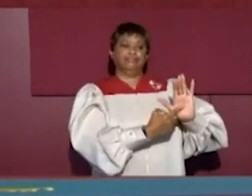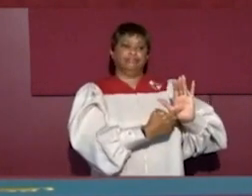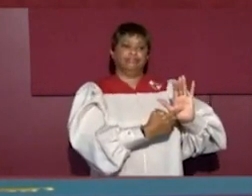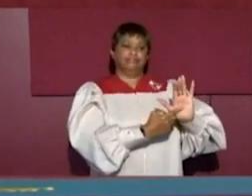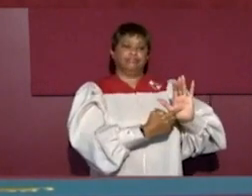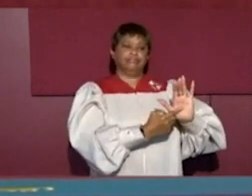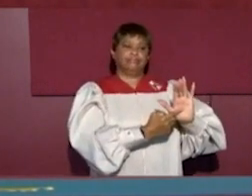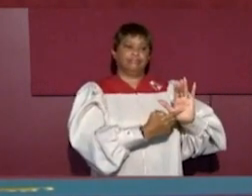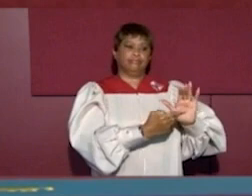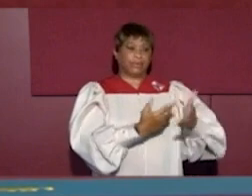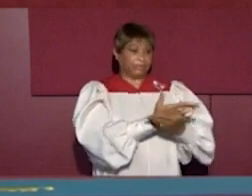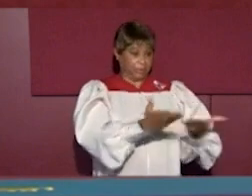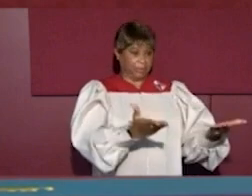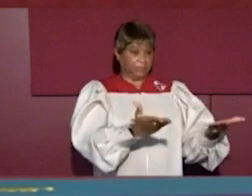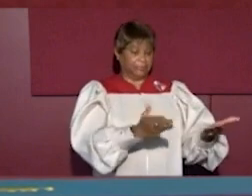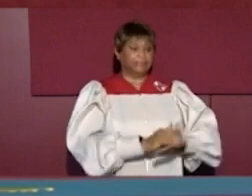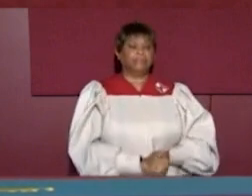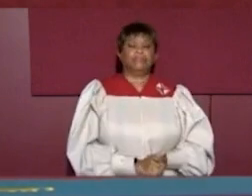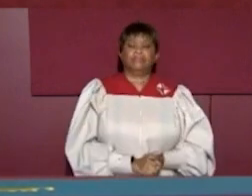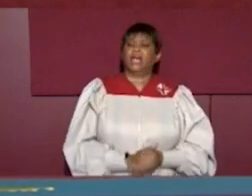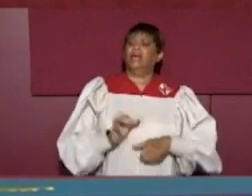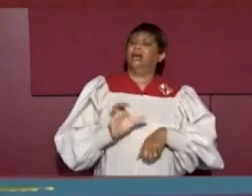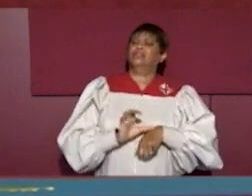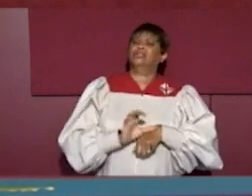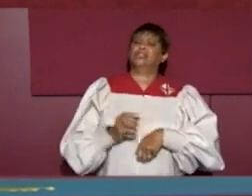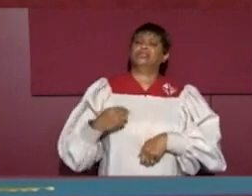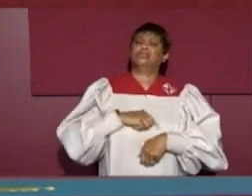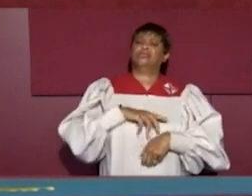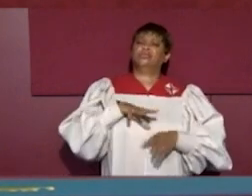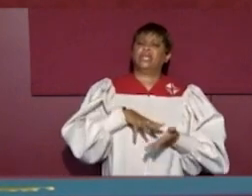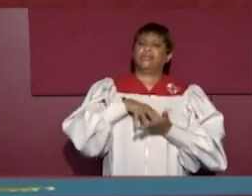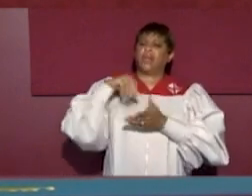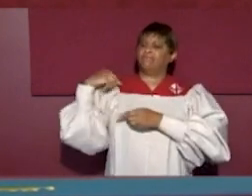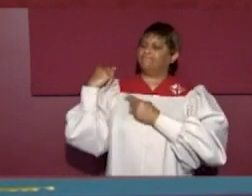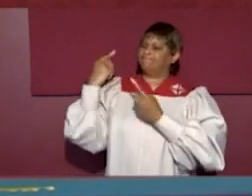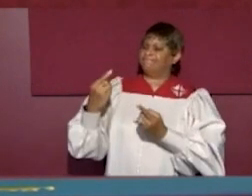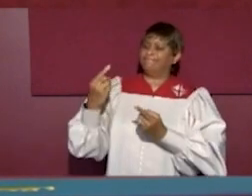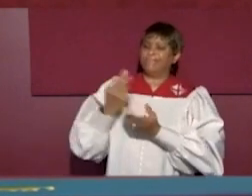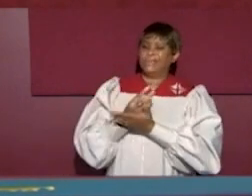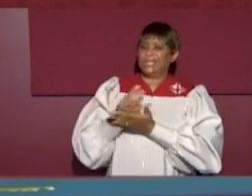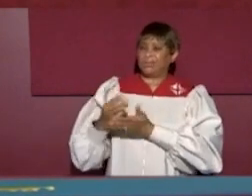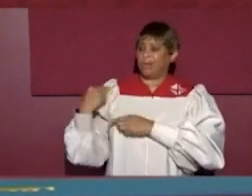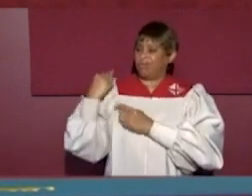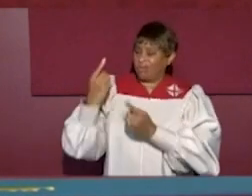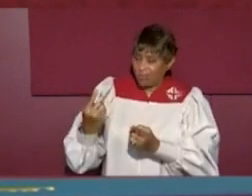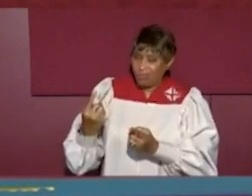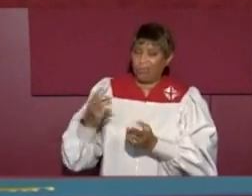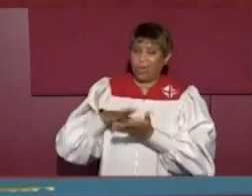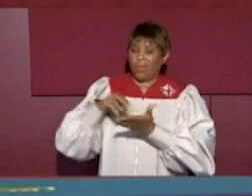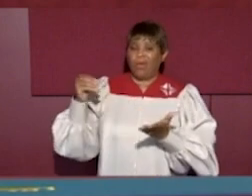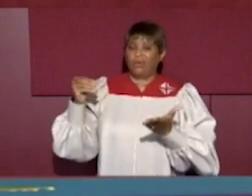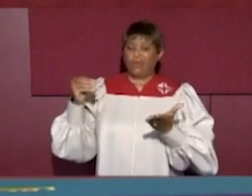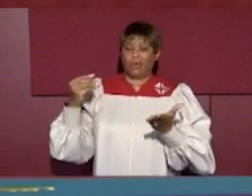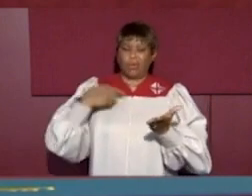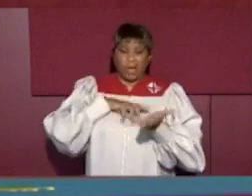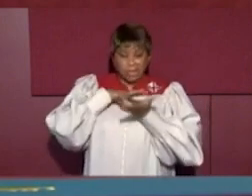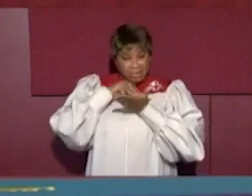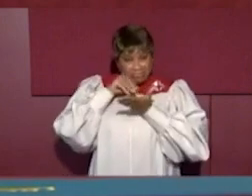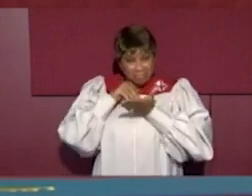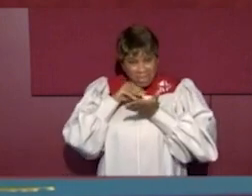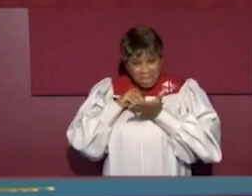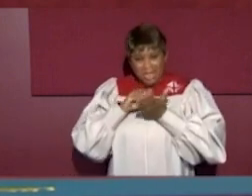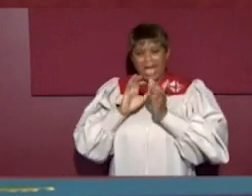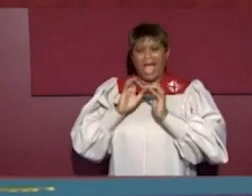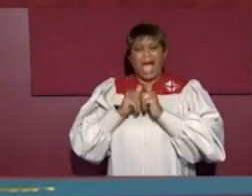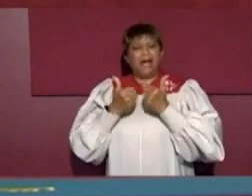even this unto you." Church, we have learned over the last 6 weeks that we're just learning